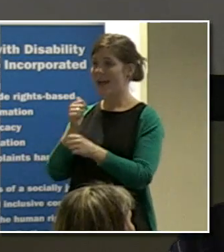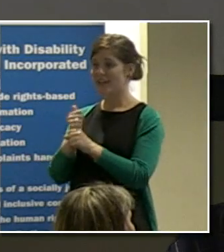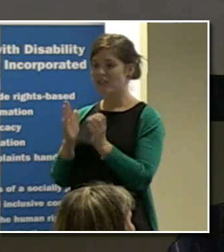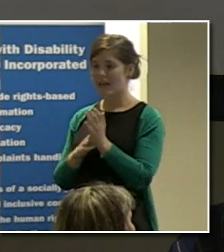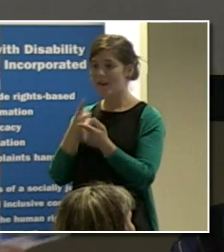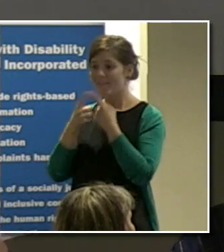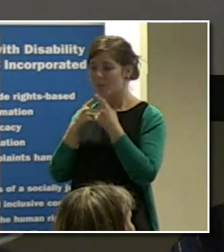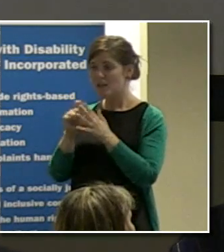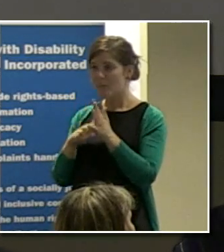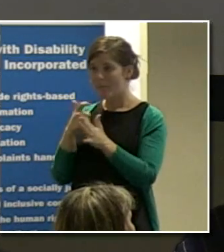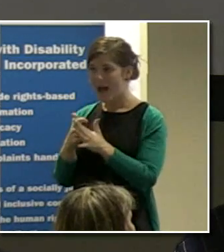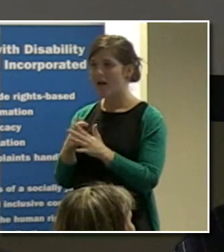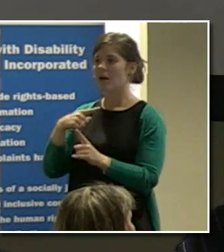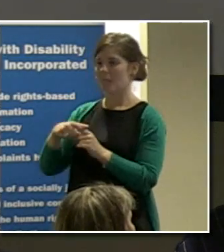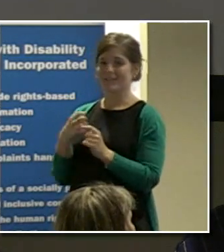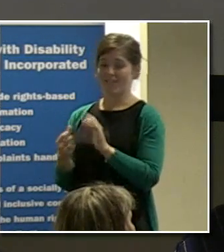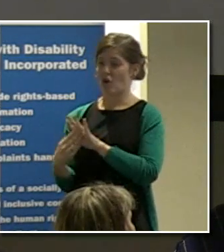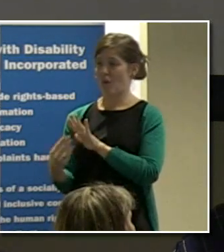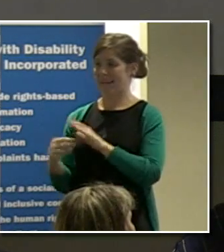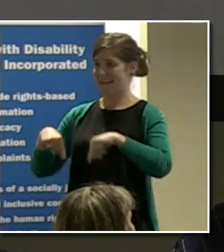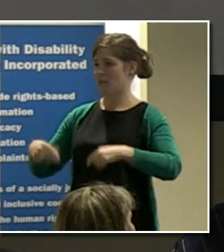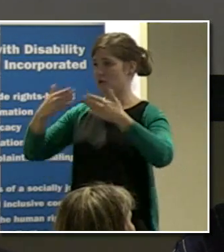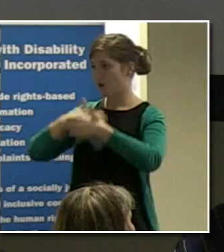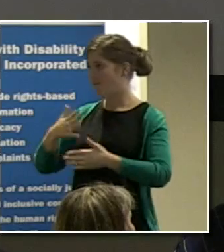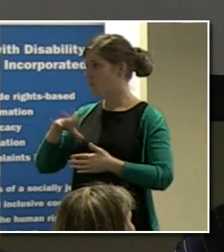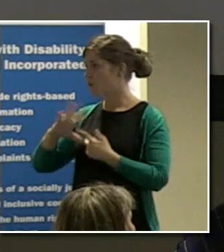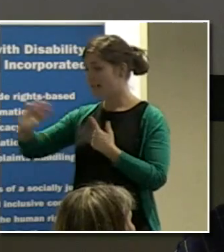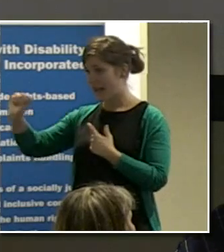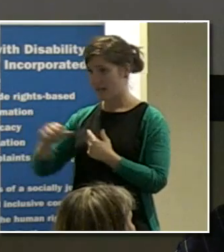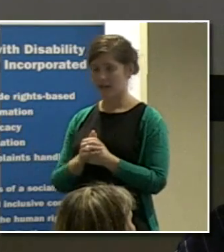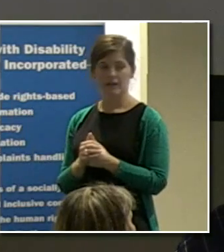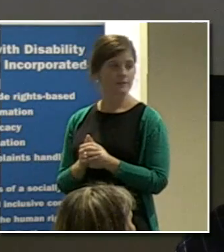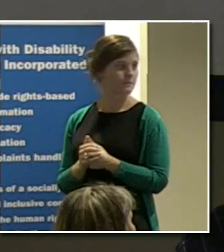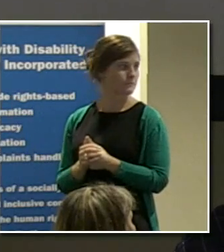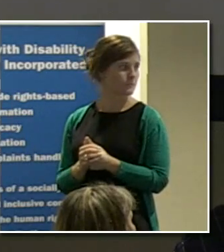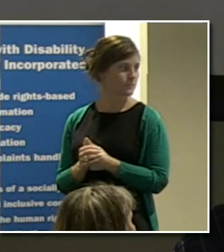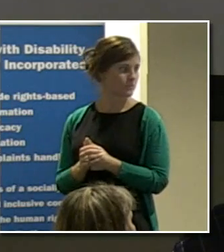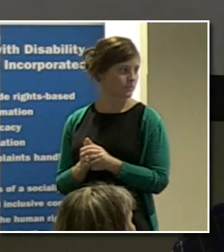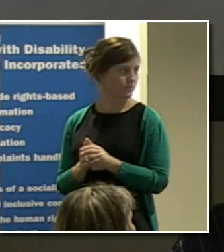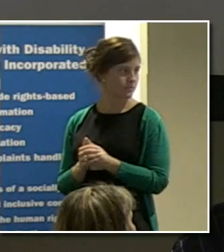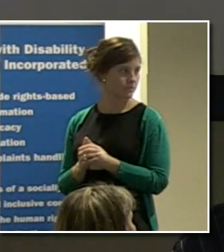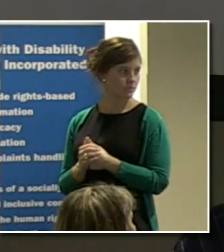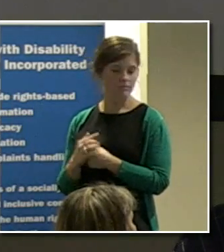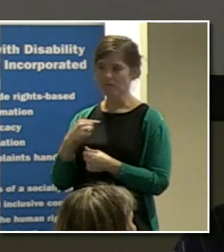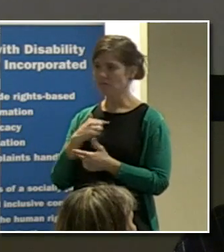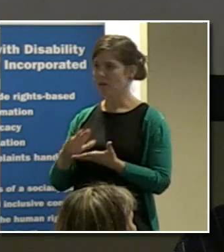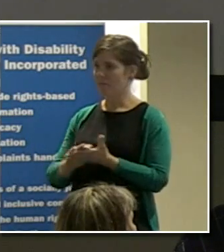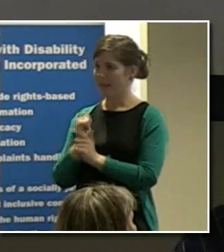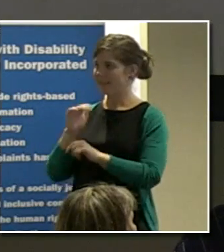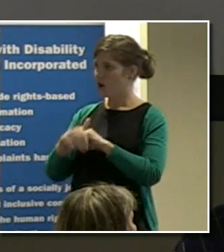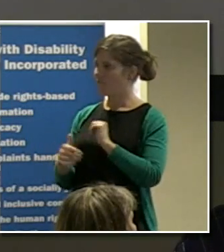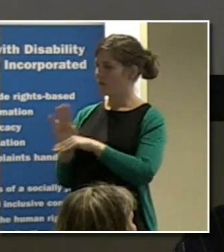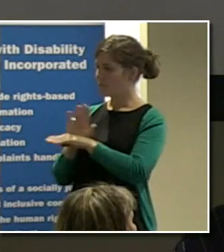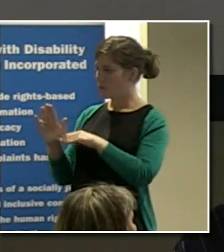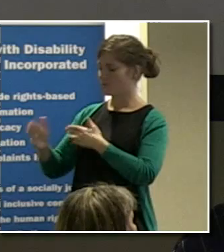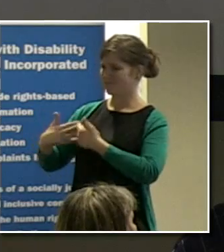available here tonight if you wish to take them away. I'm very pleased at the way the board has coordinated